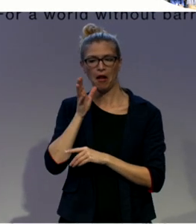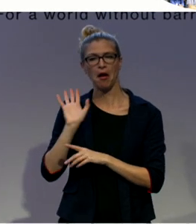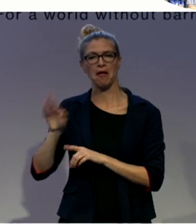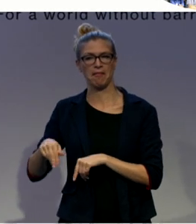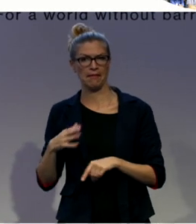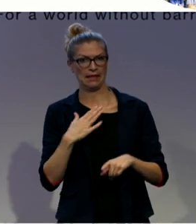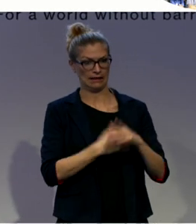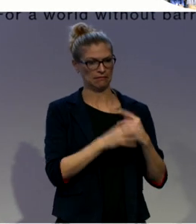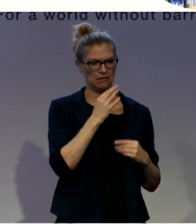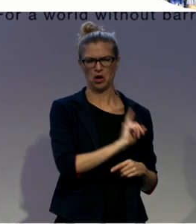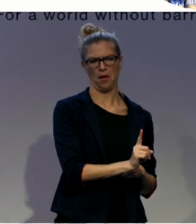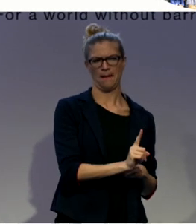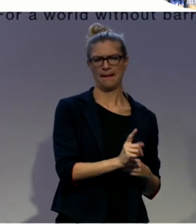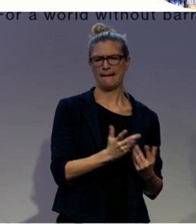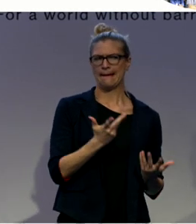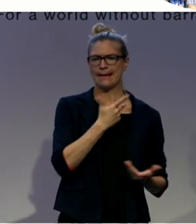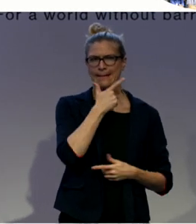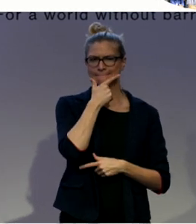programa? Para cerrar.